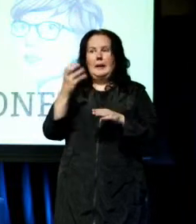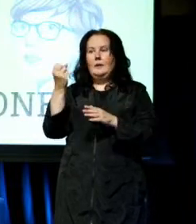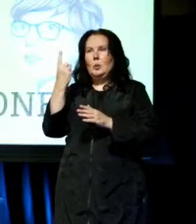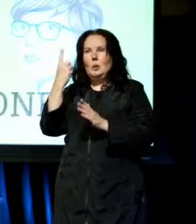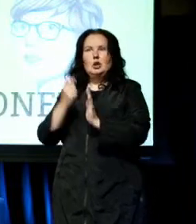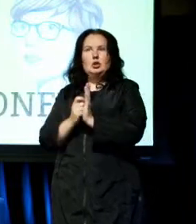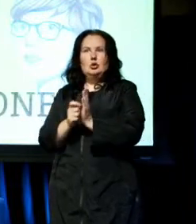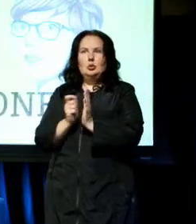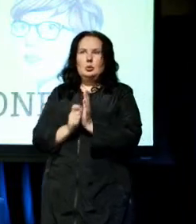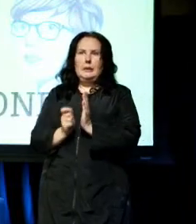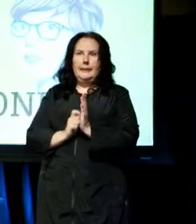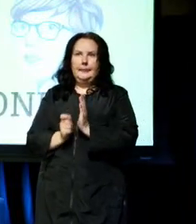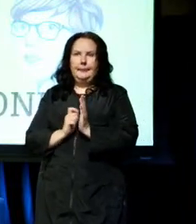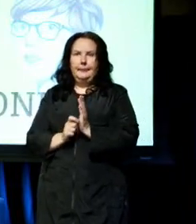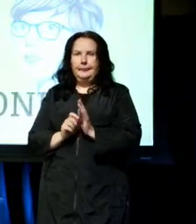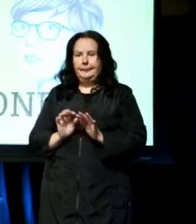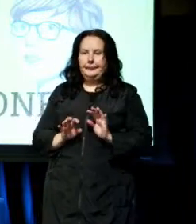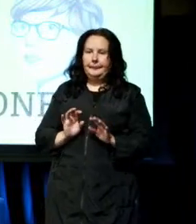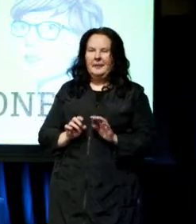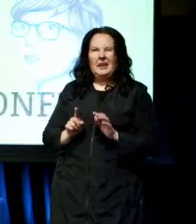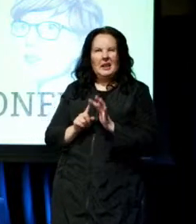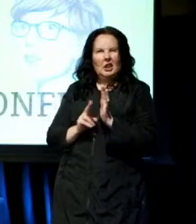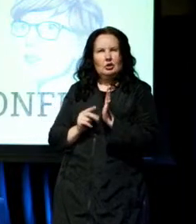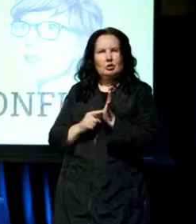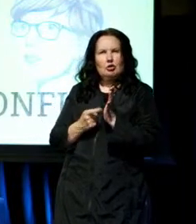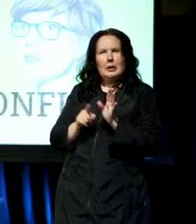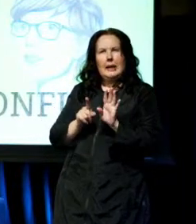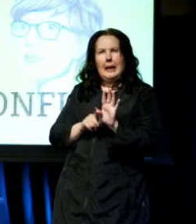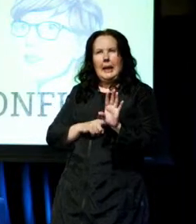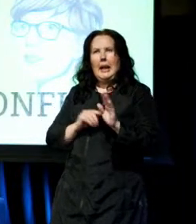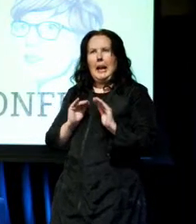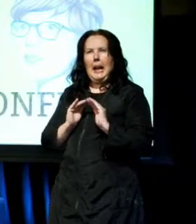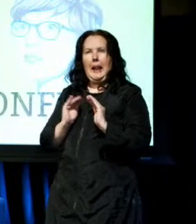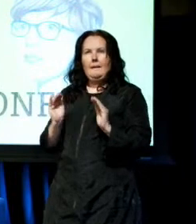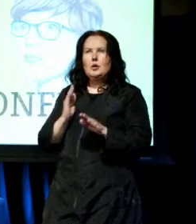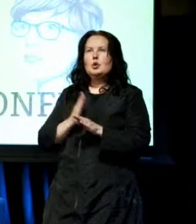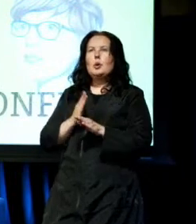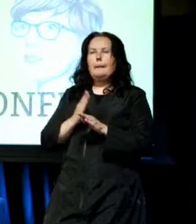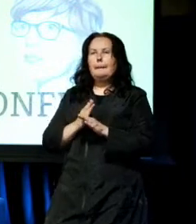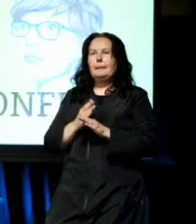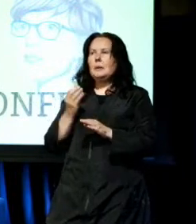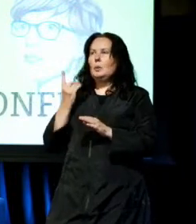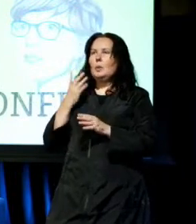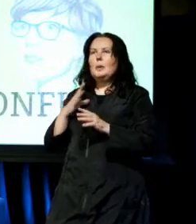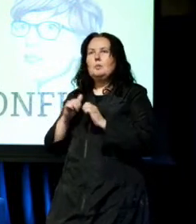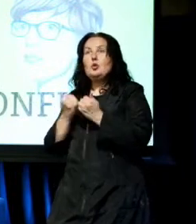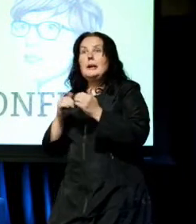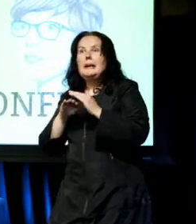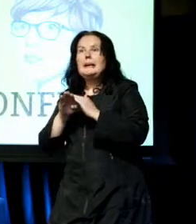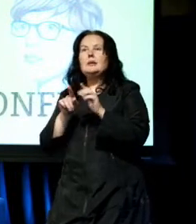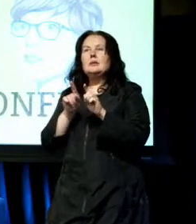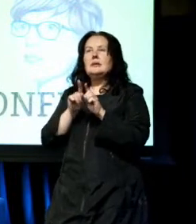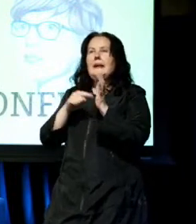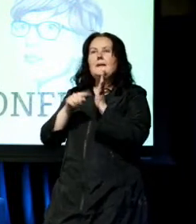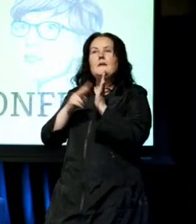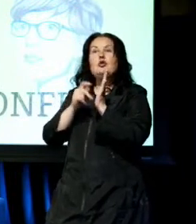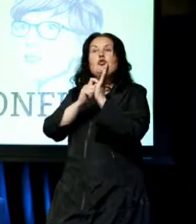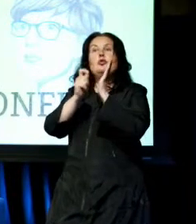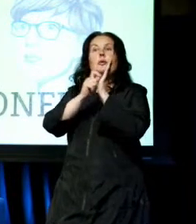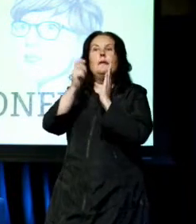is typically an entry level job for someone wanting to break in as a TV writer. And the note taker, they have to